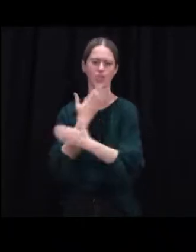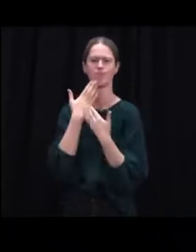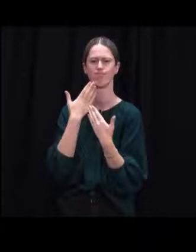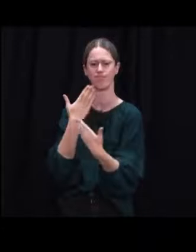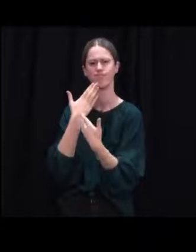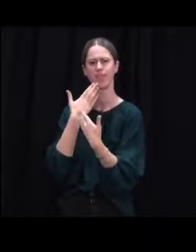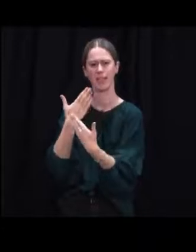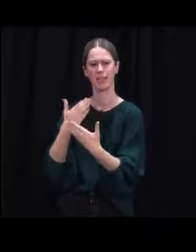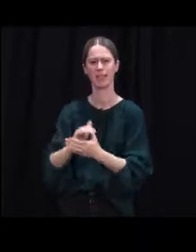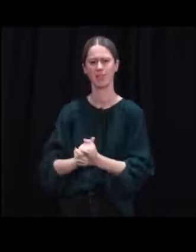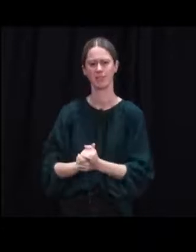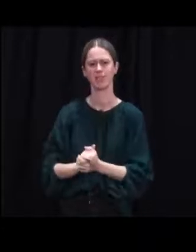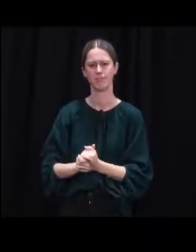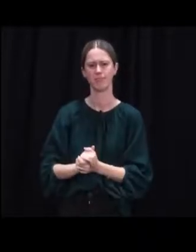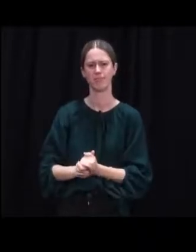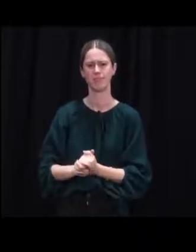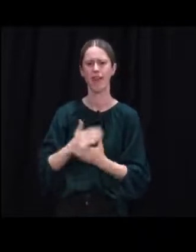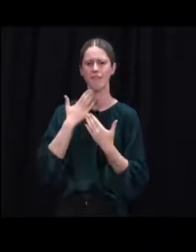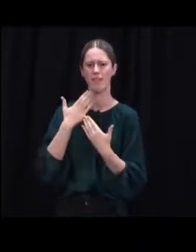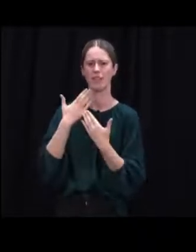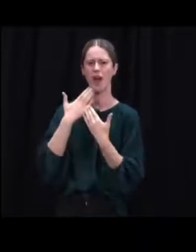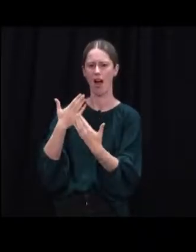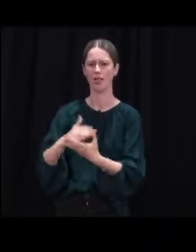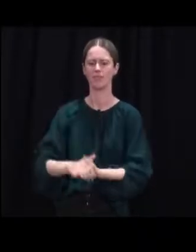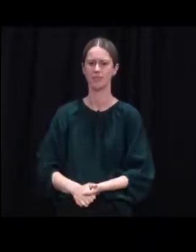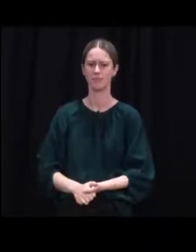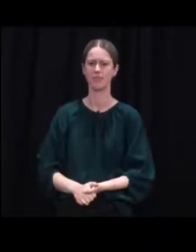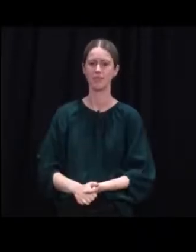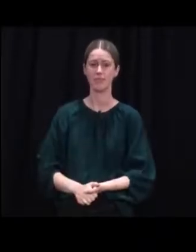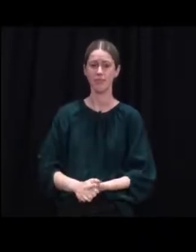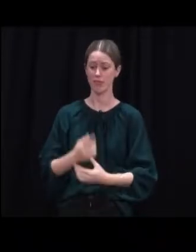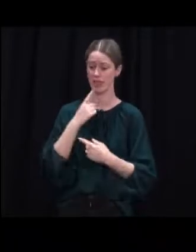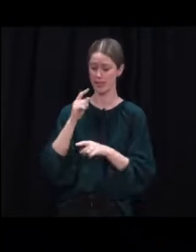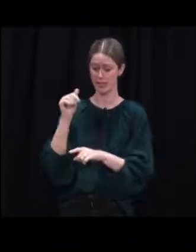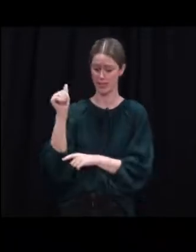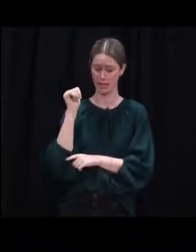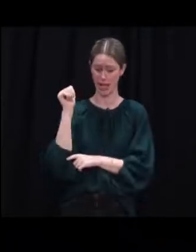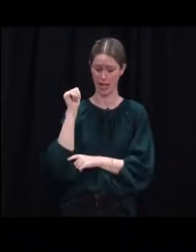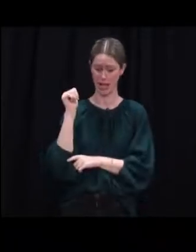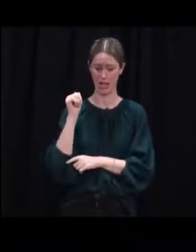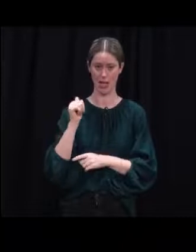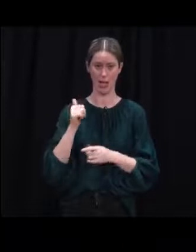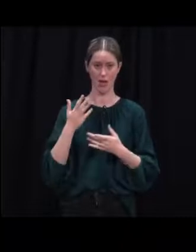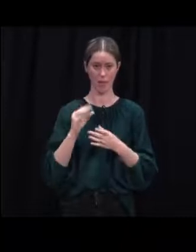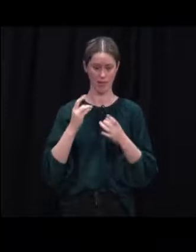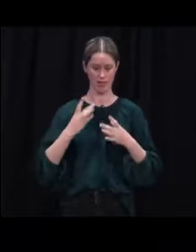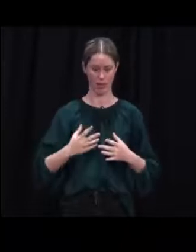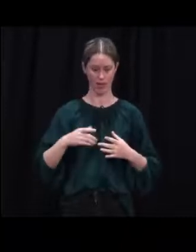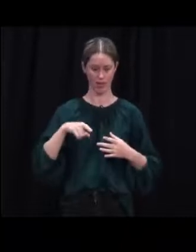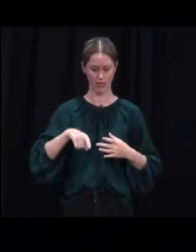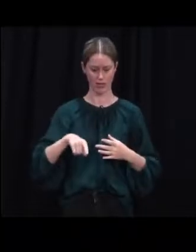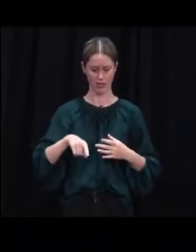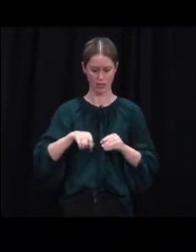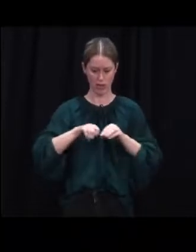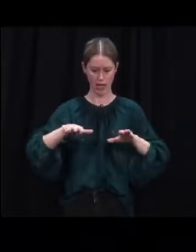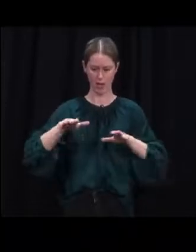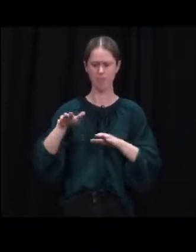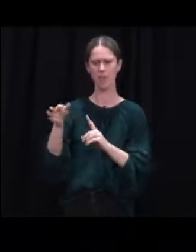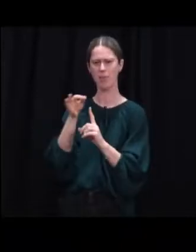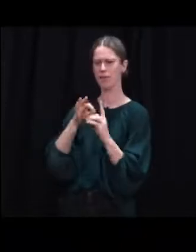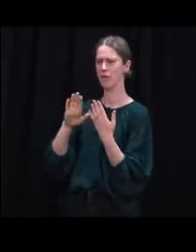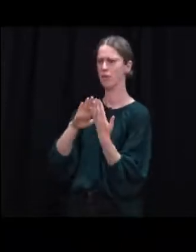tracing, identification, isolation, testing and vaccination efforts in the local community. Whaafitai, thank you. And